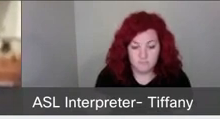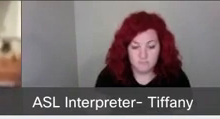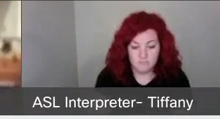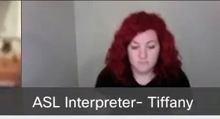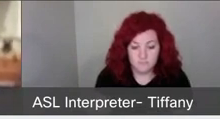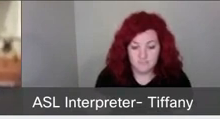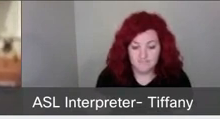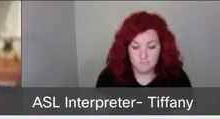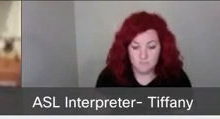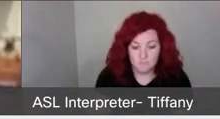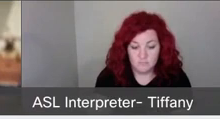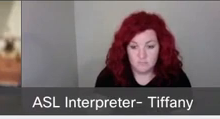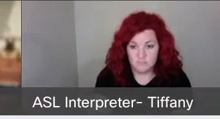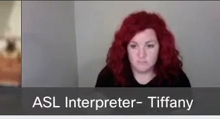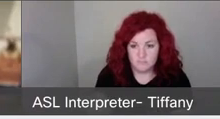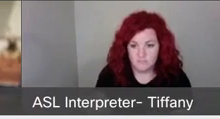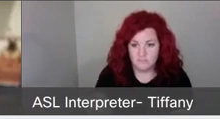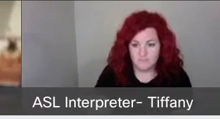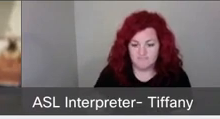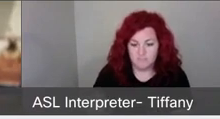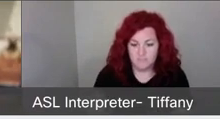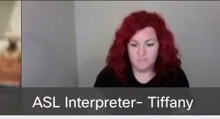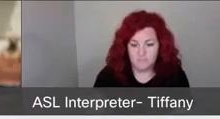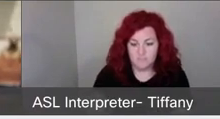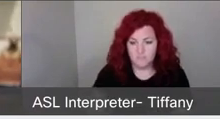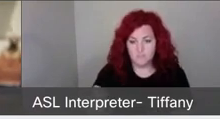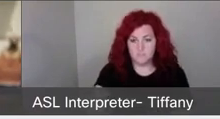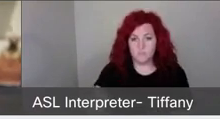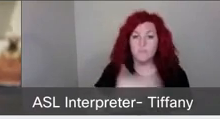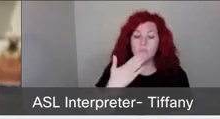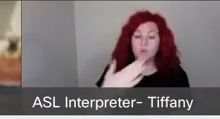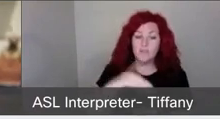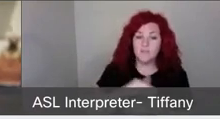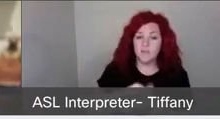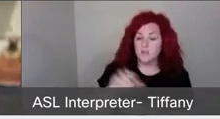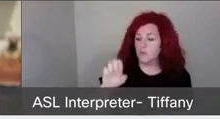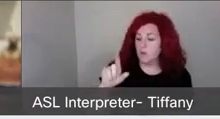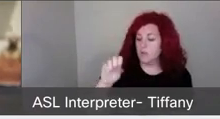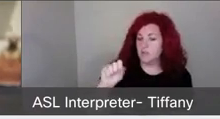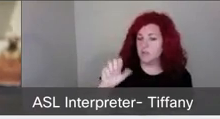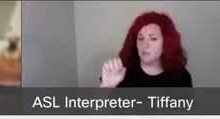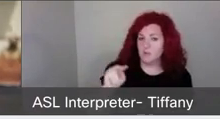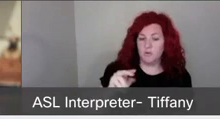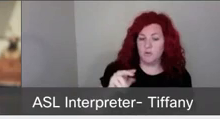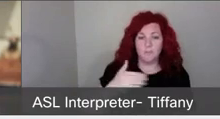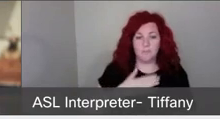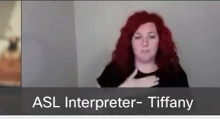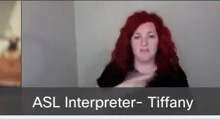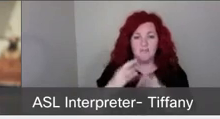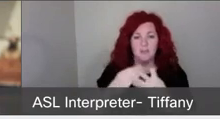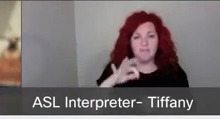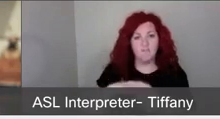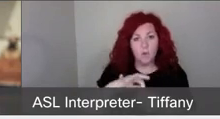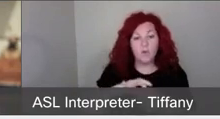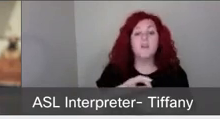Hello, good evening, Commissioner. My name is Ulysses Correa. I'm with Mi Familia Vota, and I'm